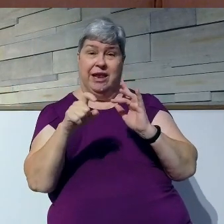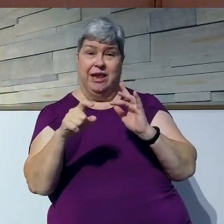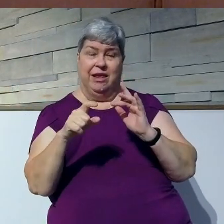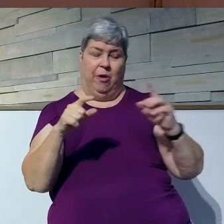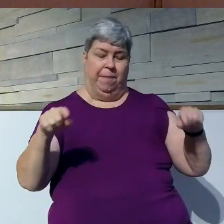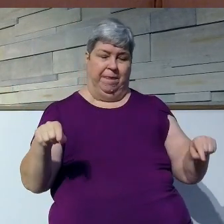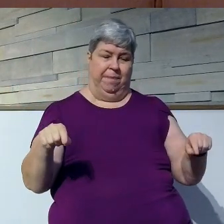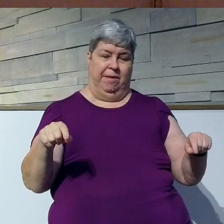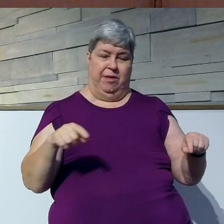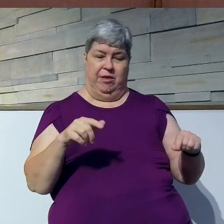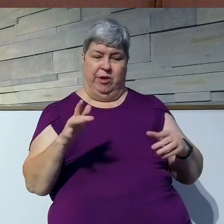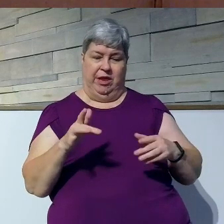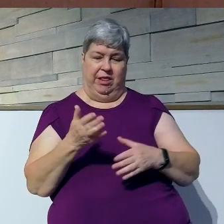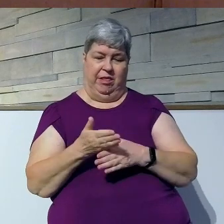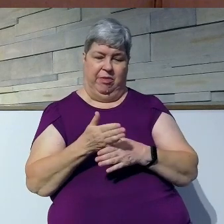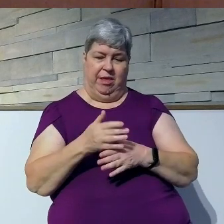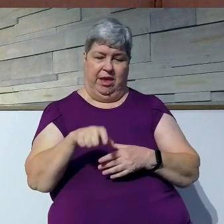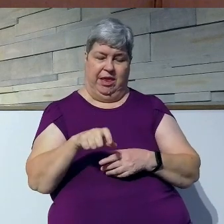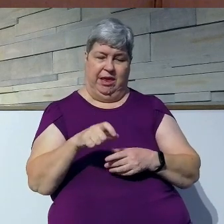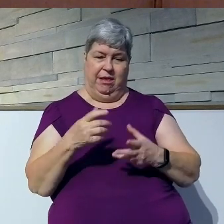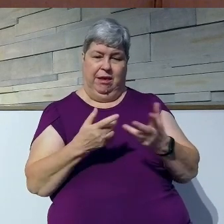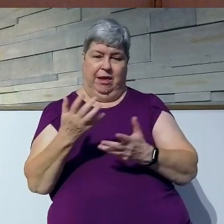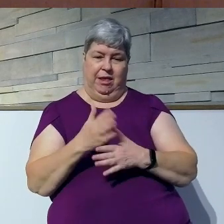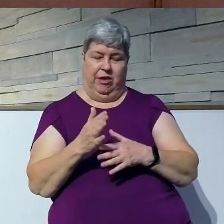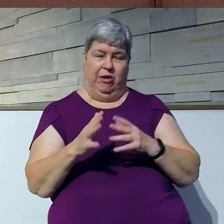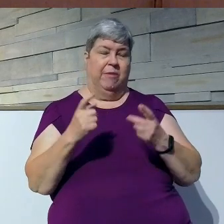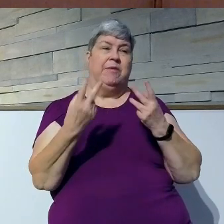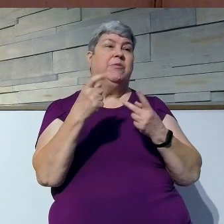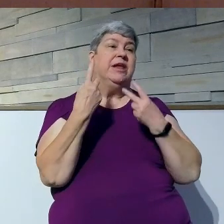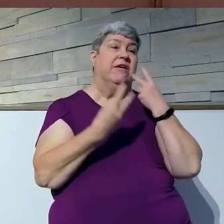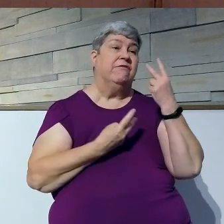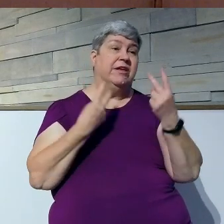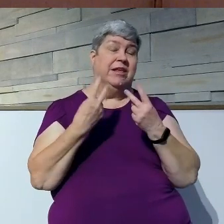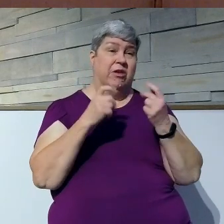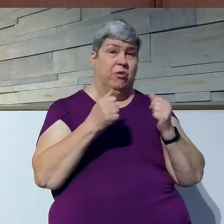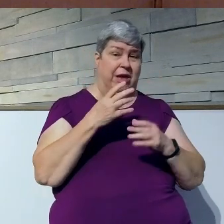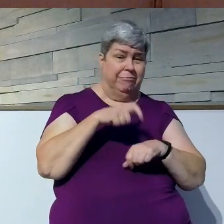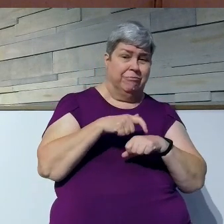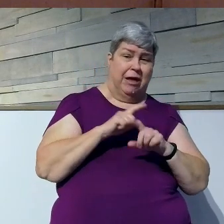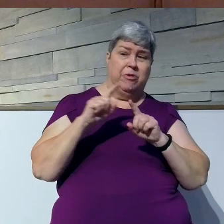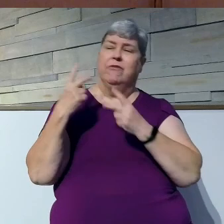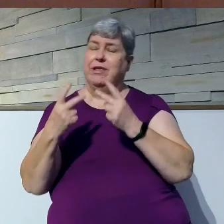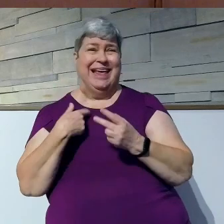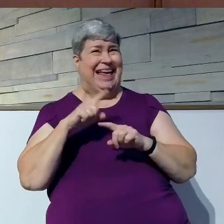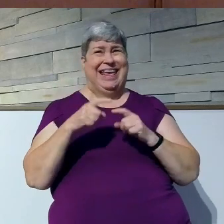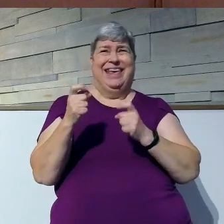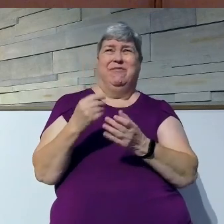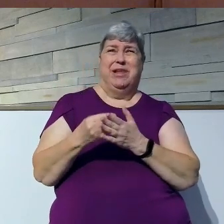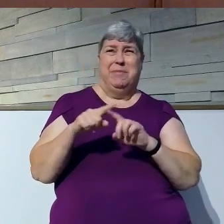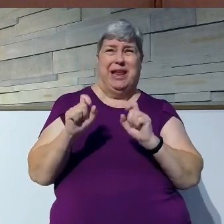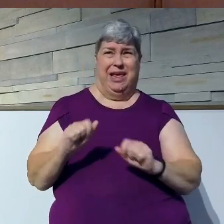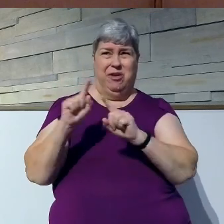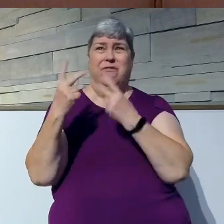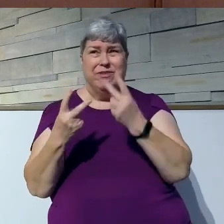middle may have some surplus and they can share with them. Or maybe somebody needs a visit and you can spare some time. Pastor, I can't give money, but you know what?